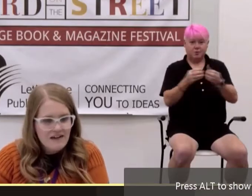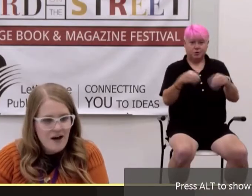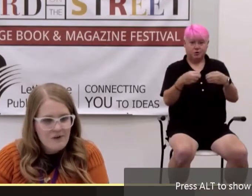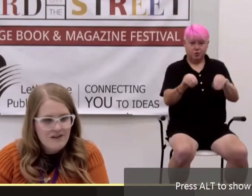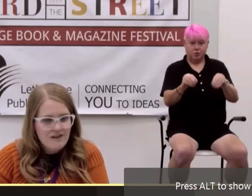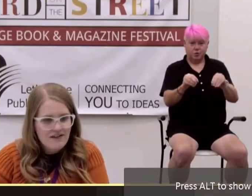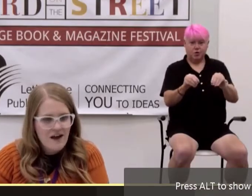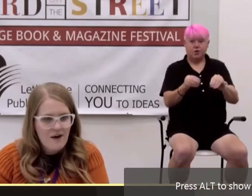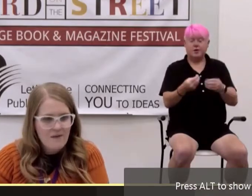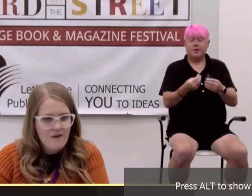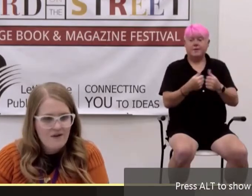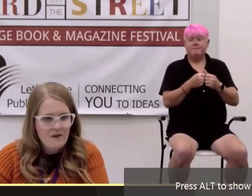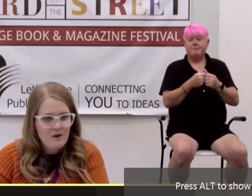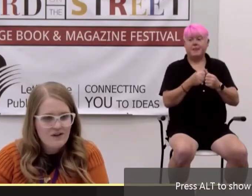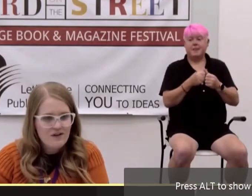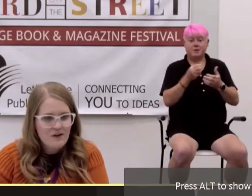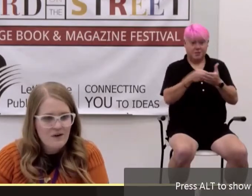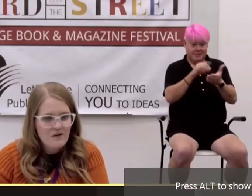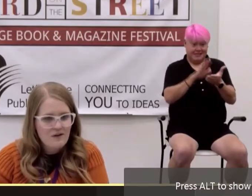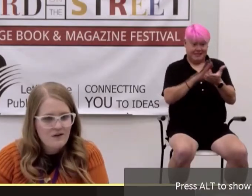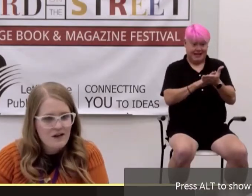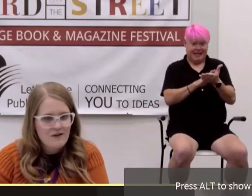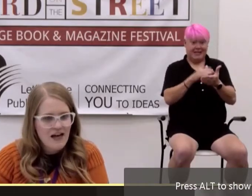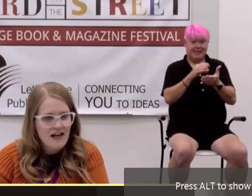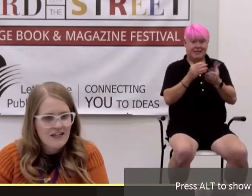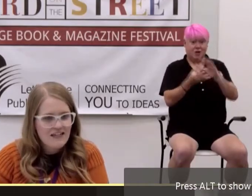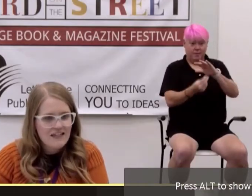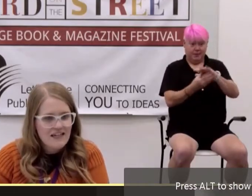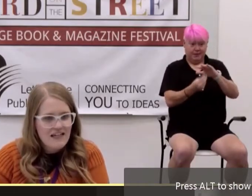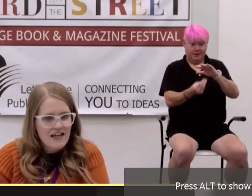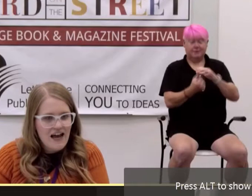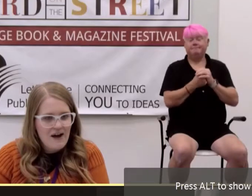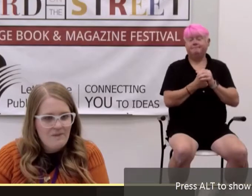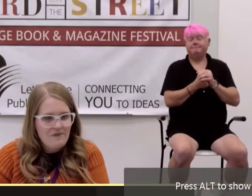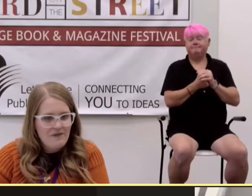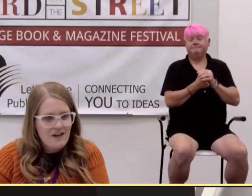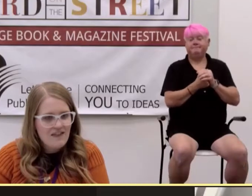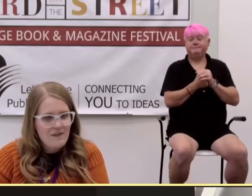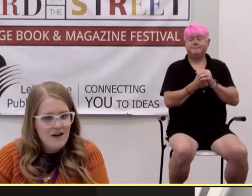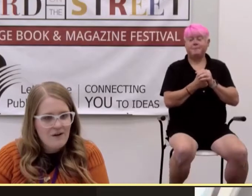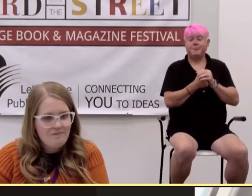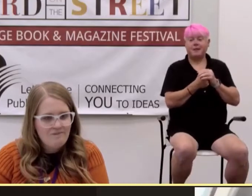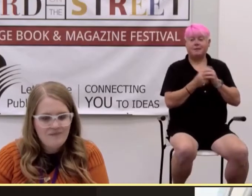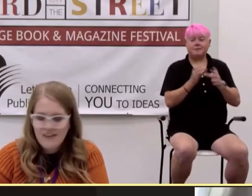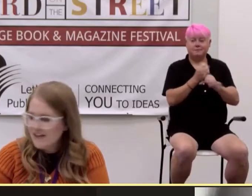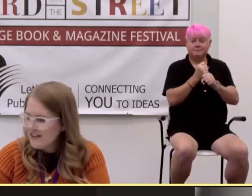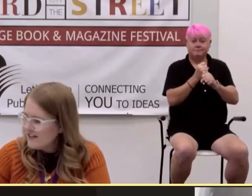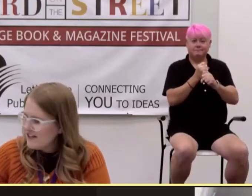signed copies of the cookbook, so if you're looking for that, you can get them there.